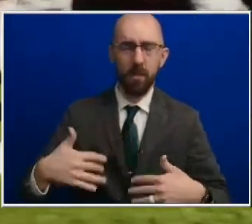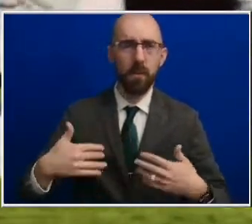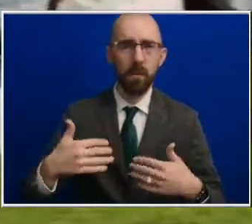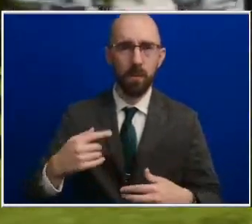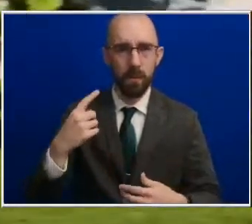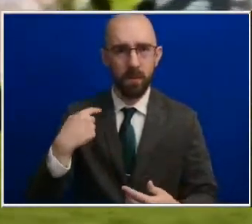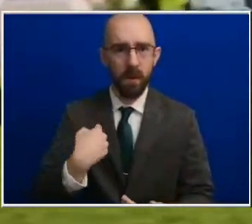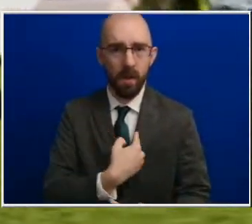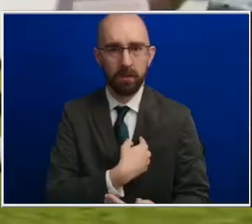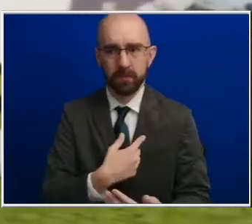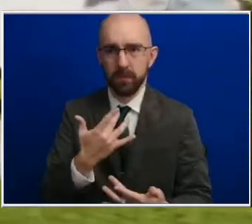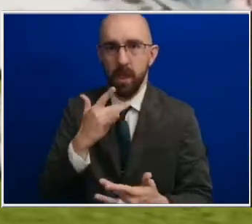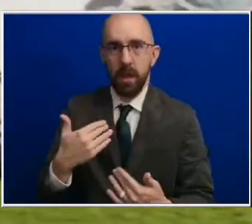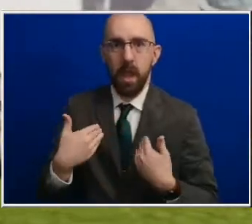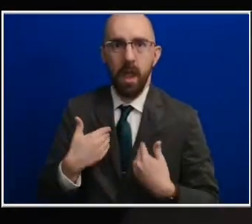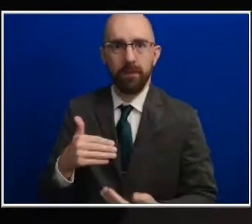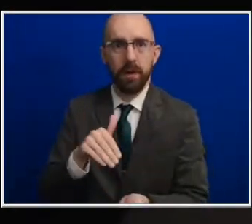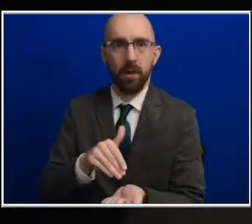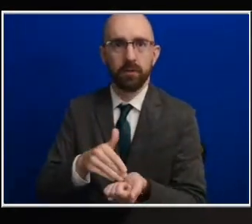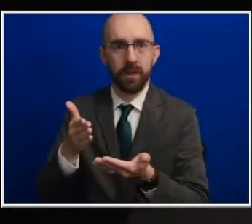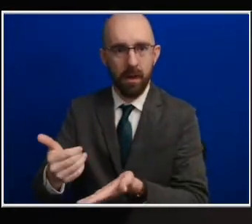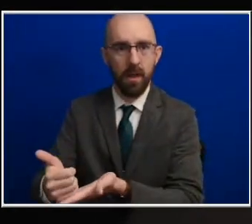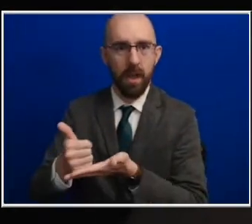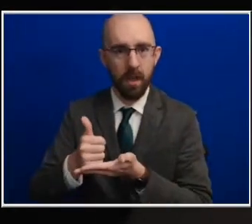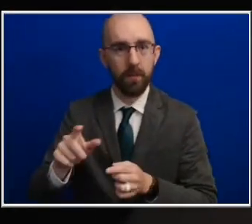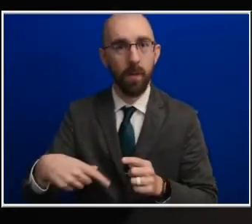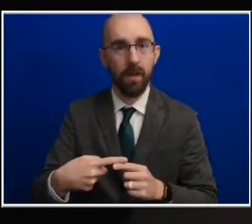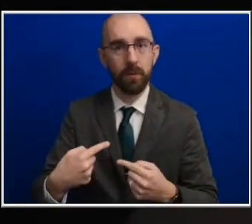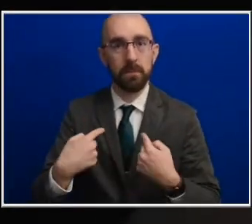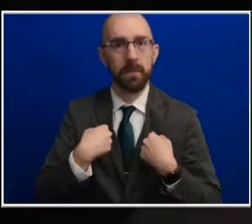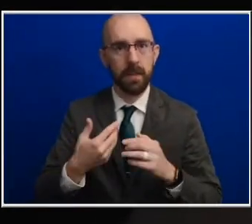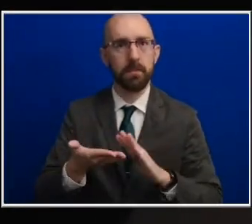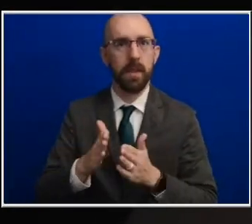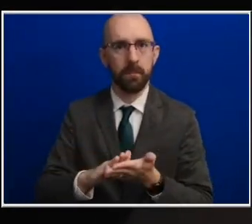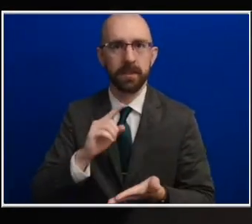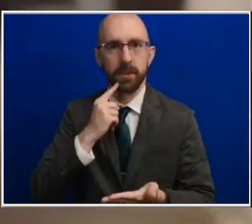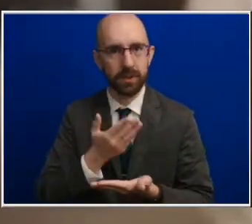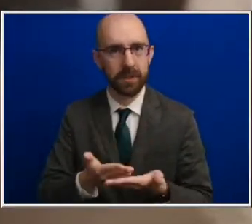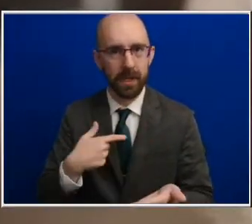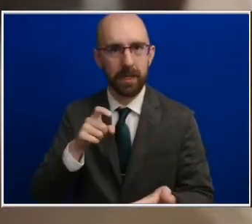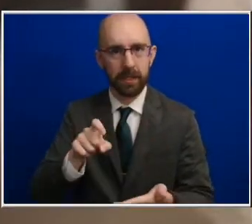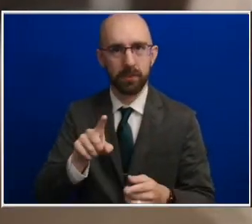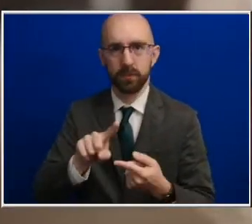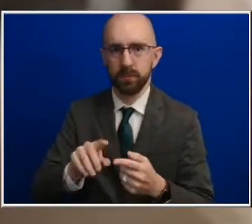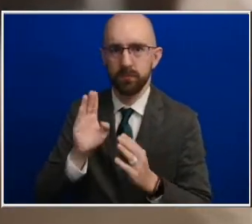to help, and that's when, to me, it became a serious thing that I needed to really pay attention to.